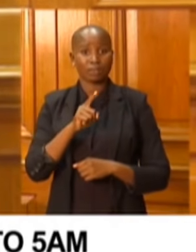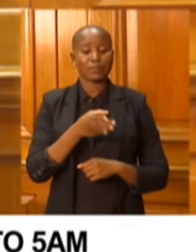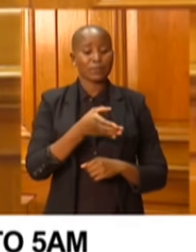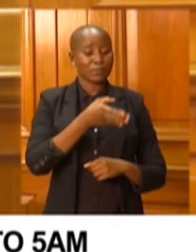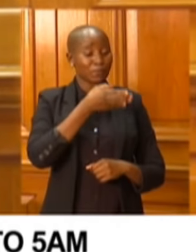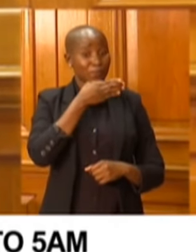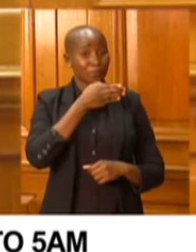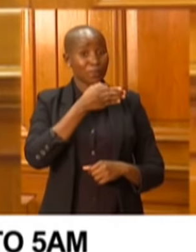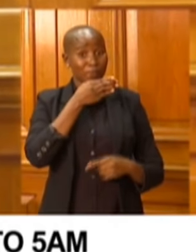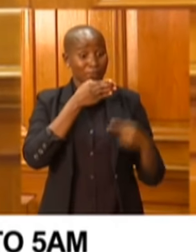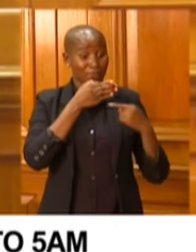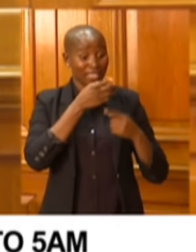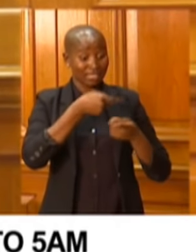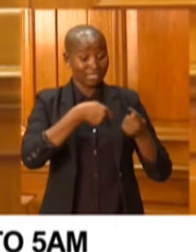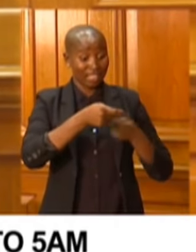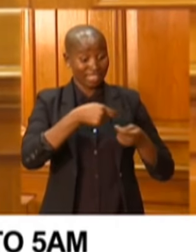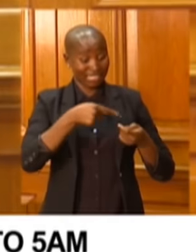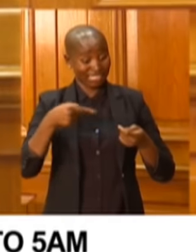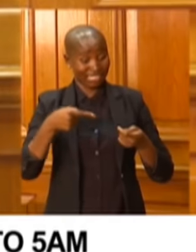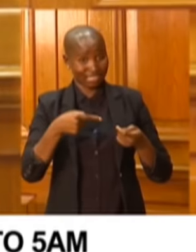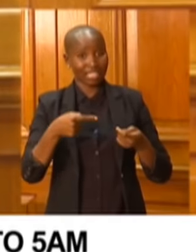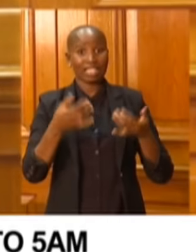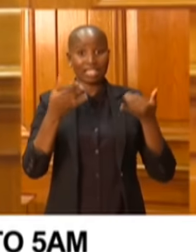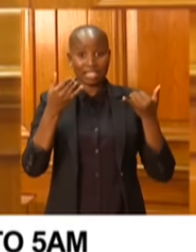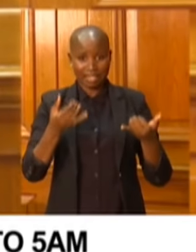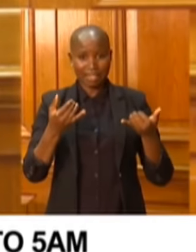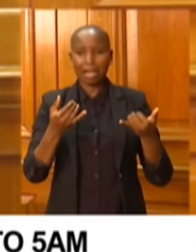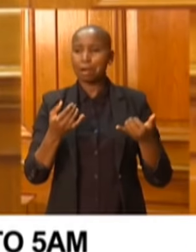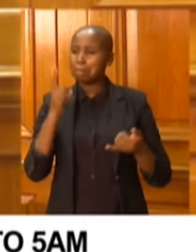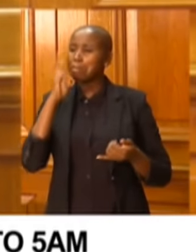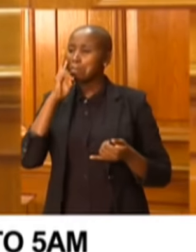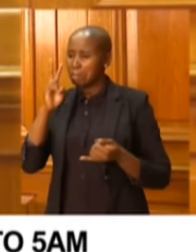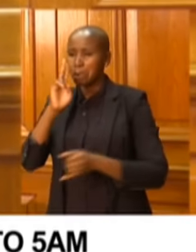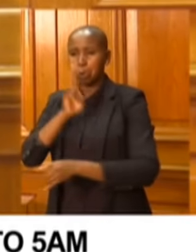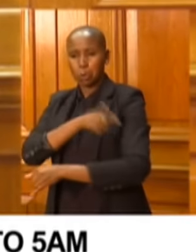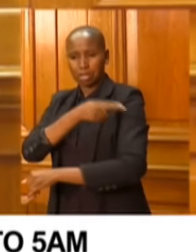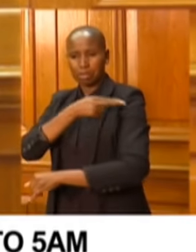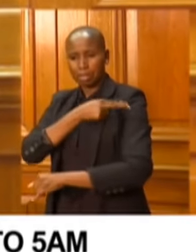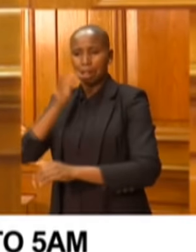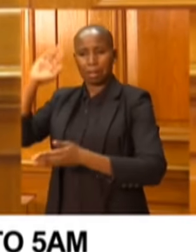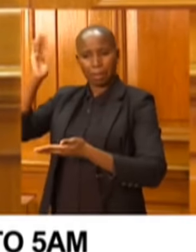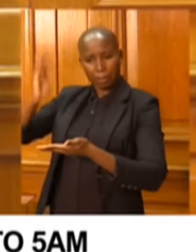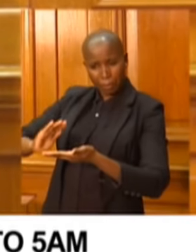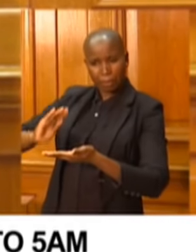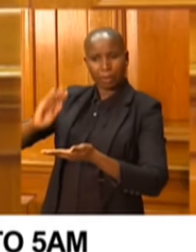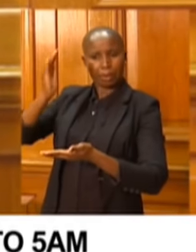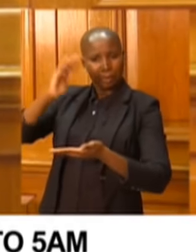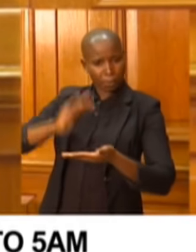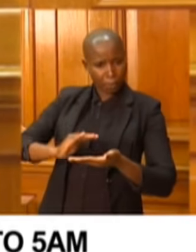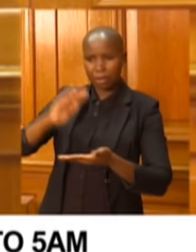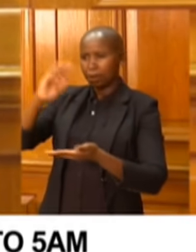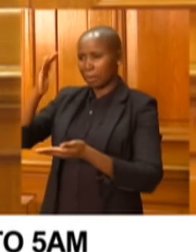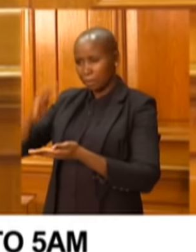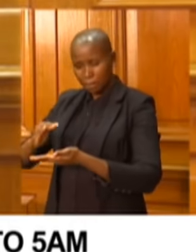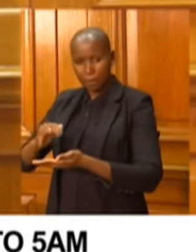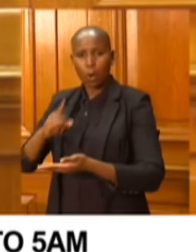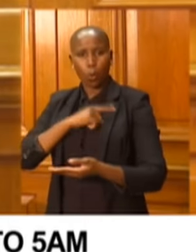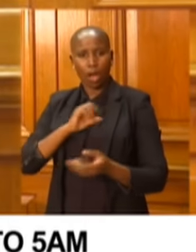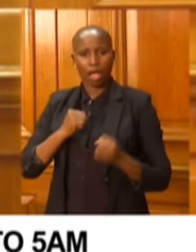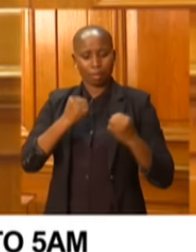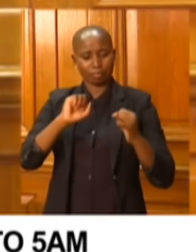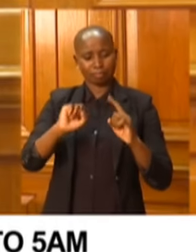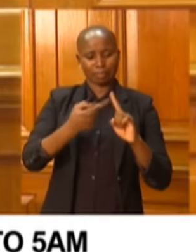sales had significantly reduced the number of trauma cases seen in our hospitals over